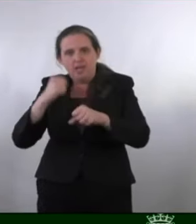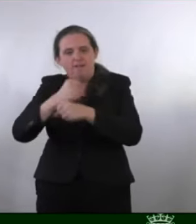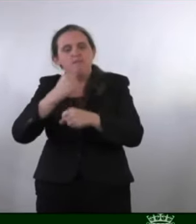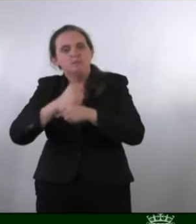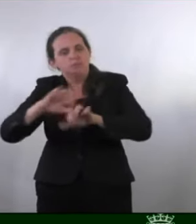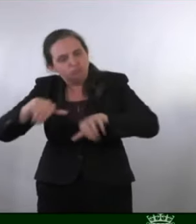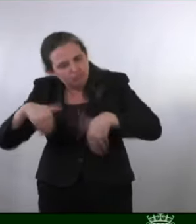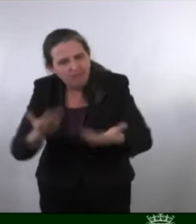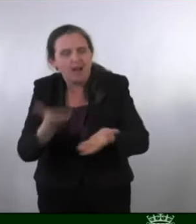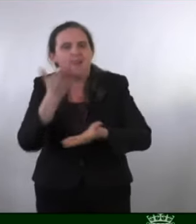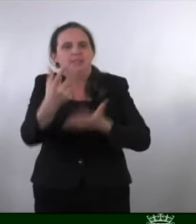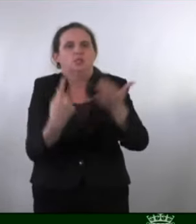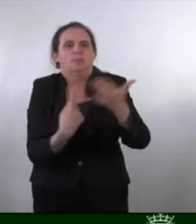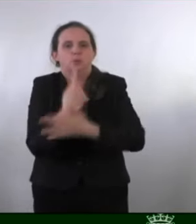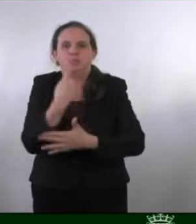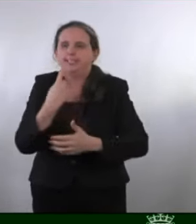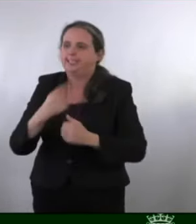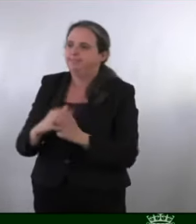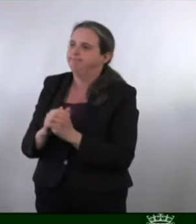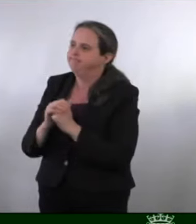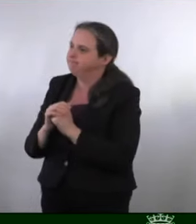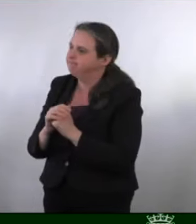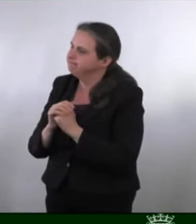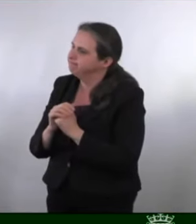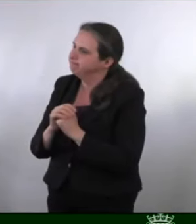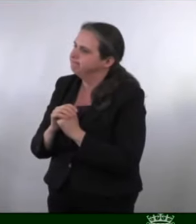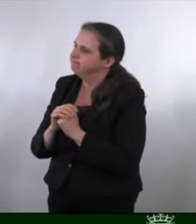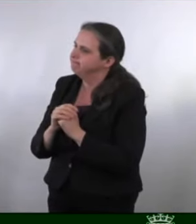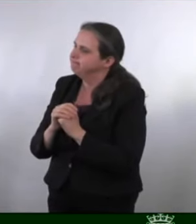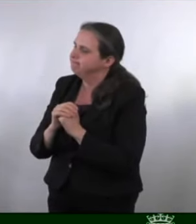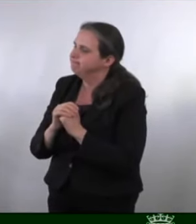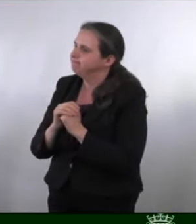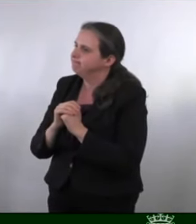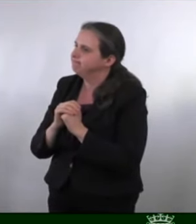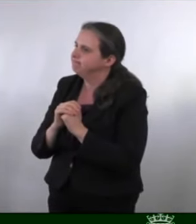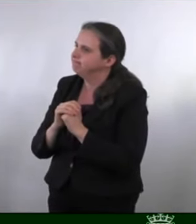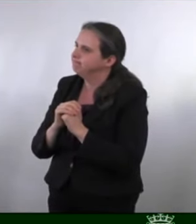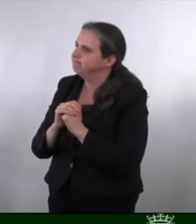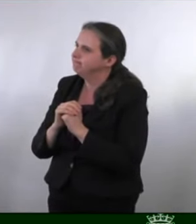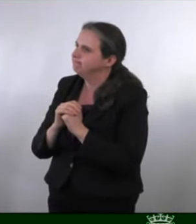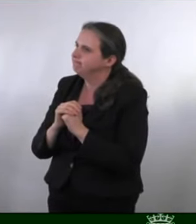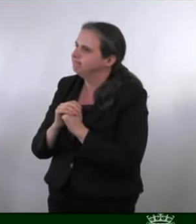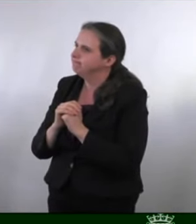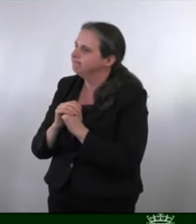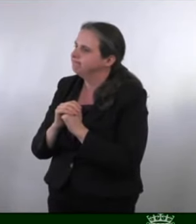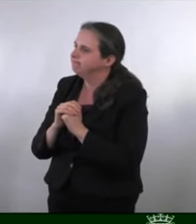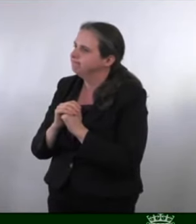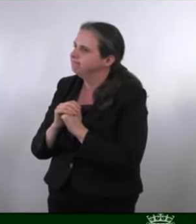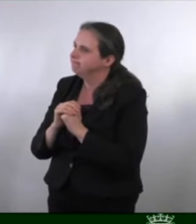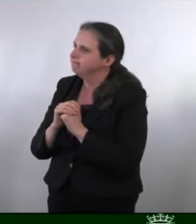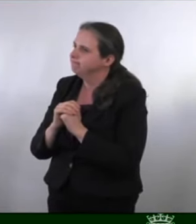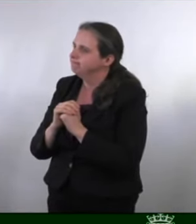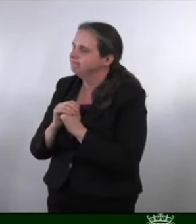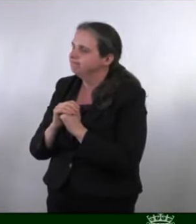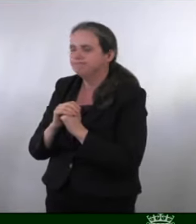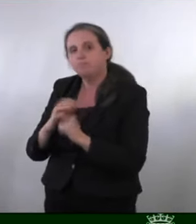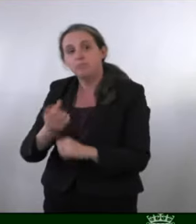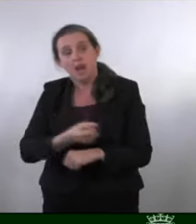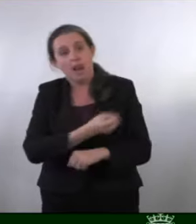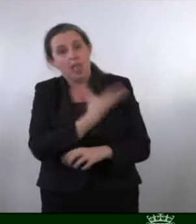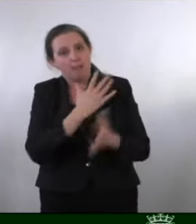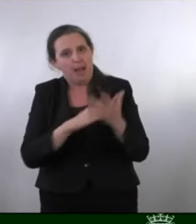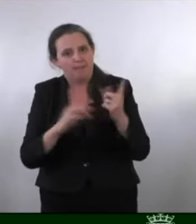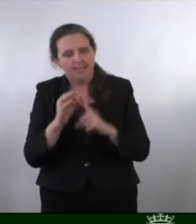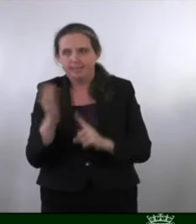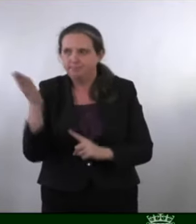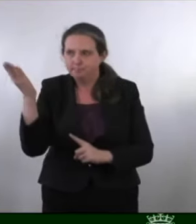for. Dame Diana Johnson. Madam Deputy Speaker, Hull has had the highest COVID infection rates in the